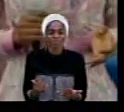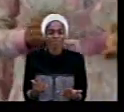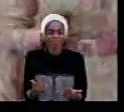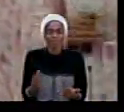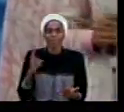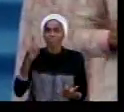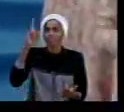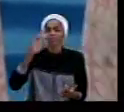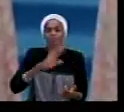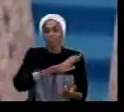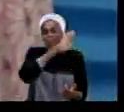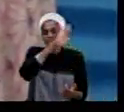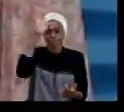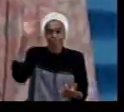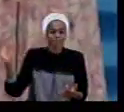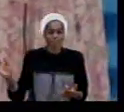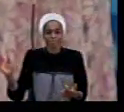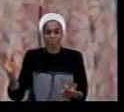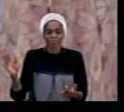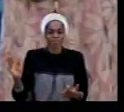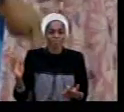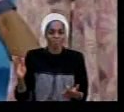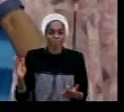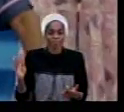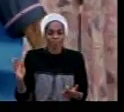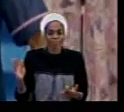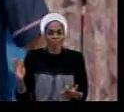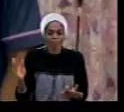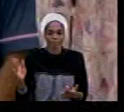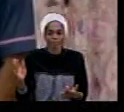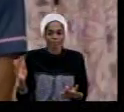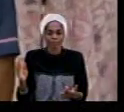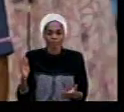You never end it.